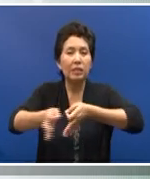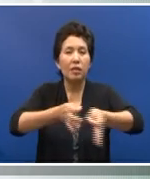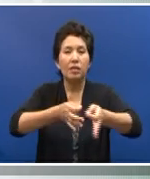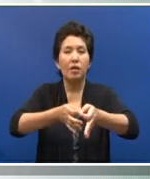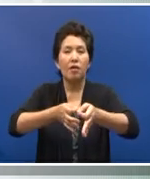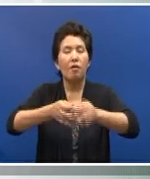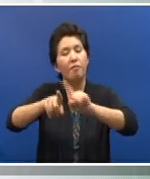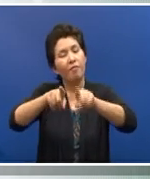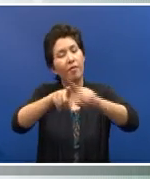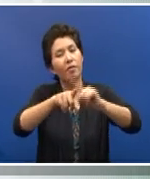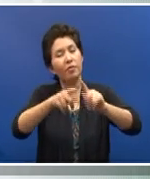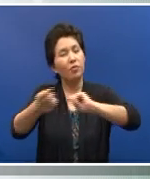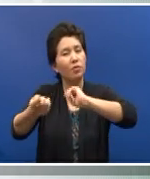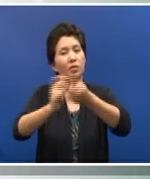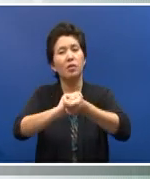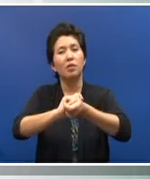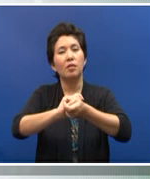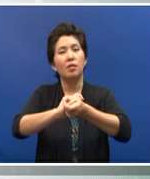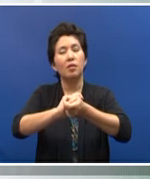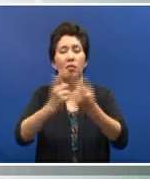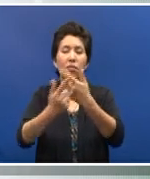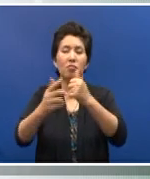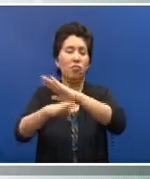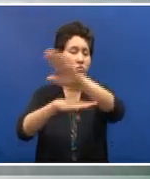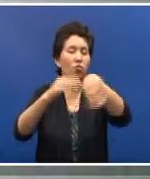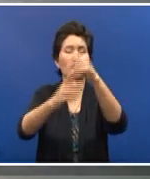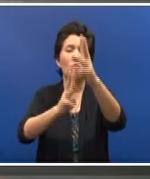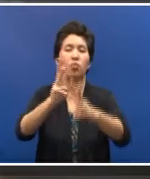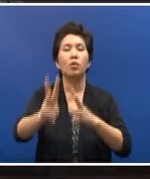various systems of exchange found all over the world.